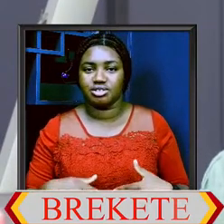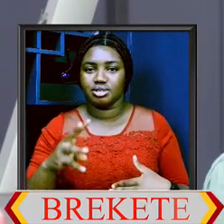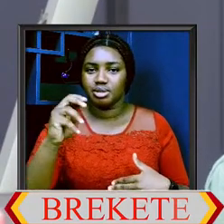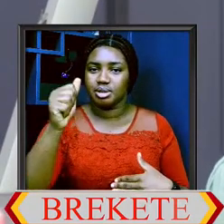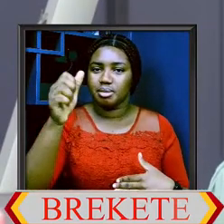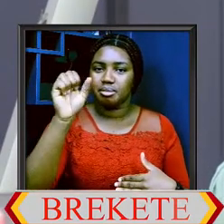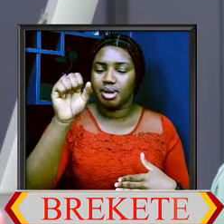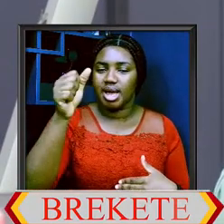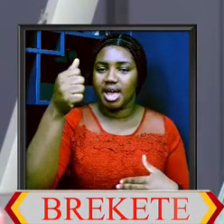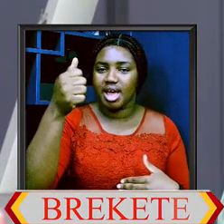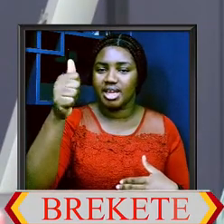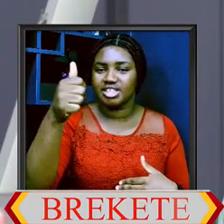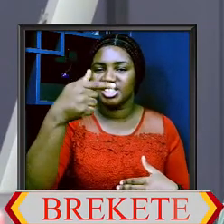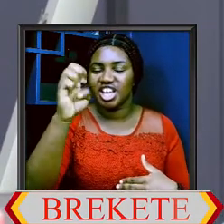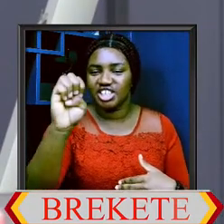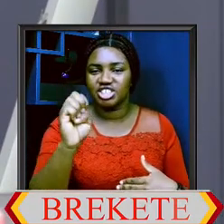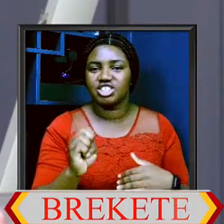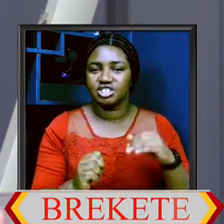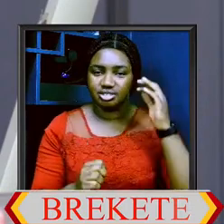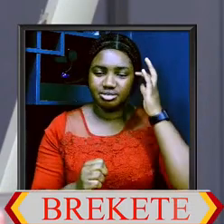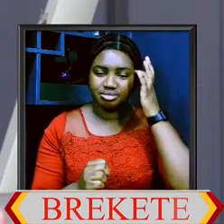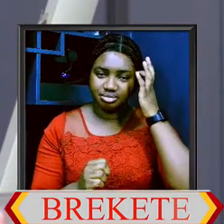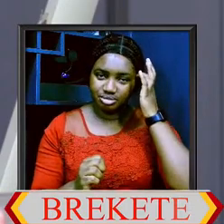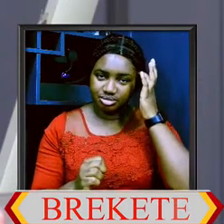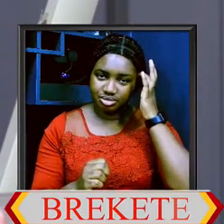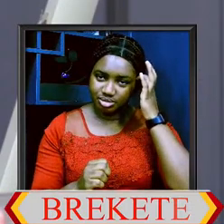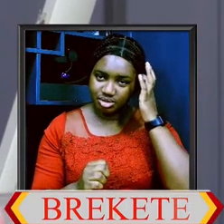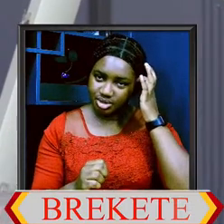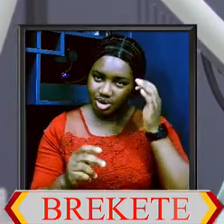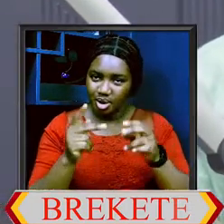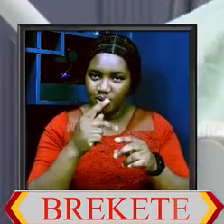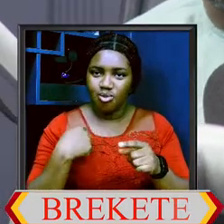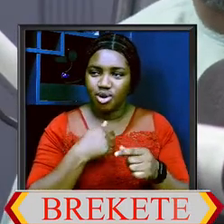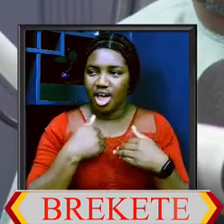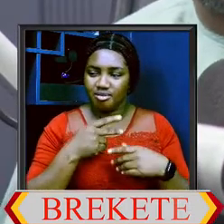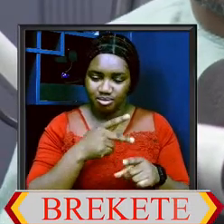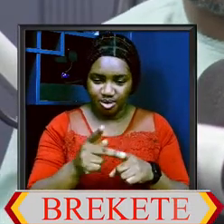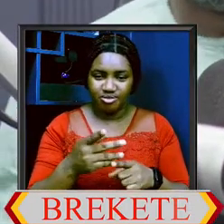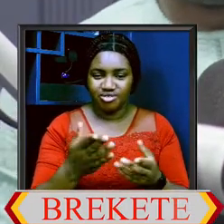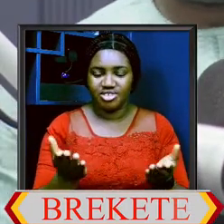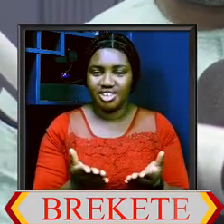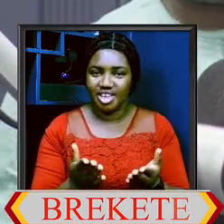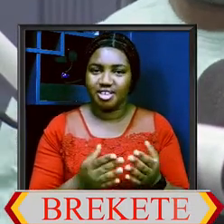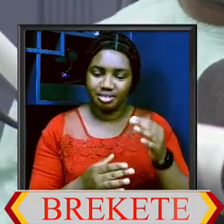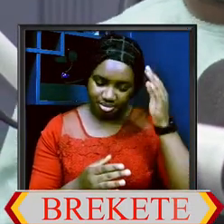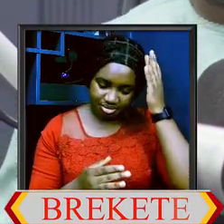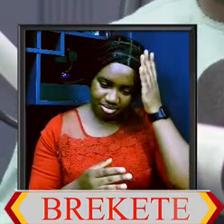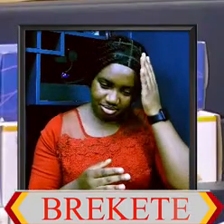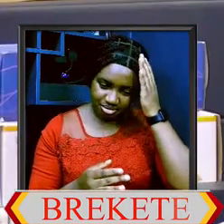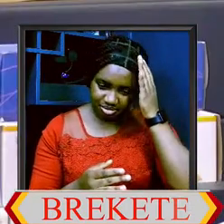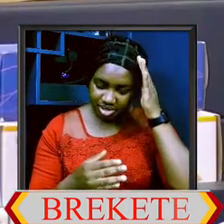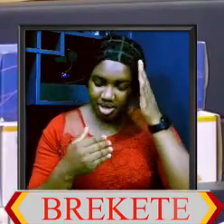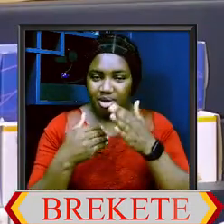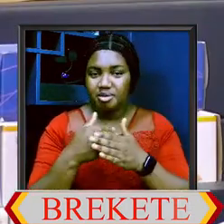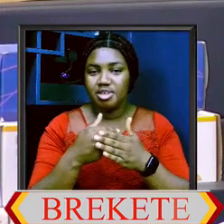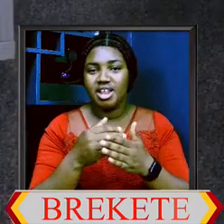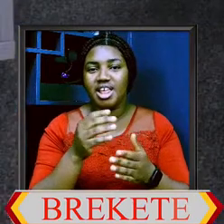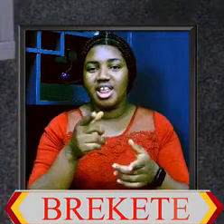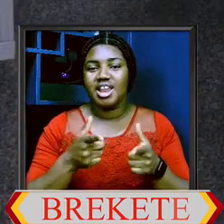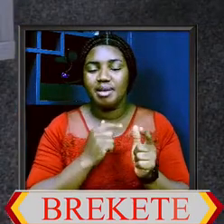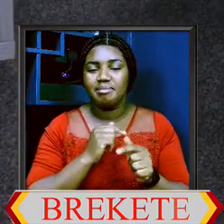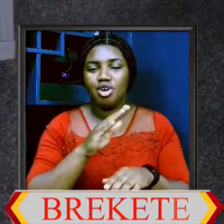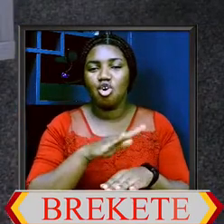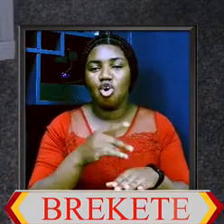my charge charge my charge no Prof Prof they here massage make I call her where because before